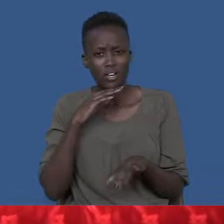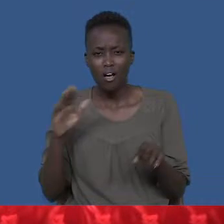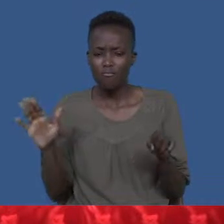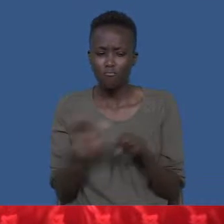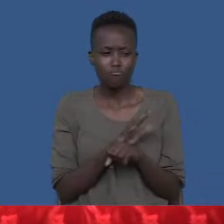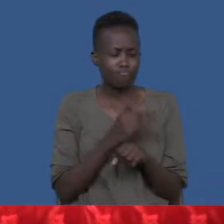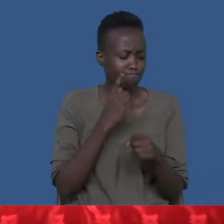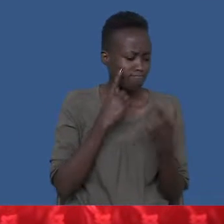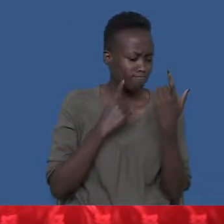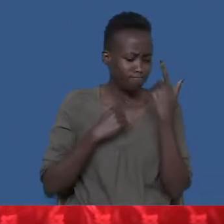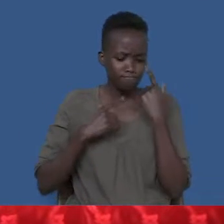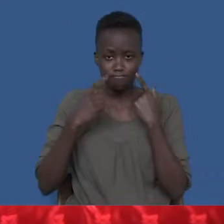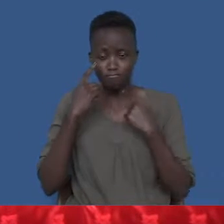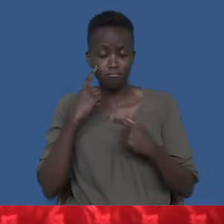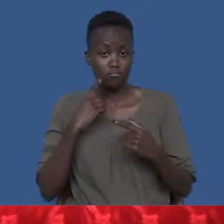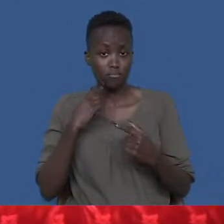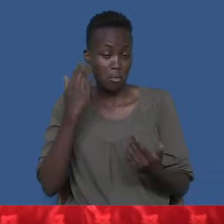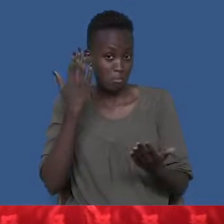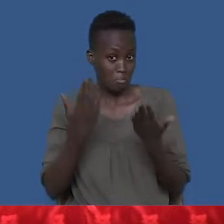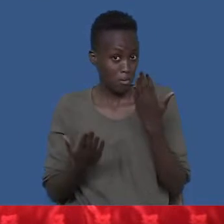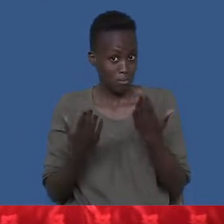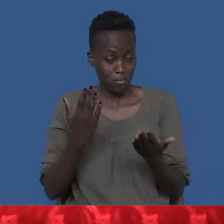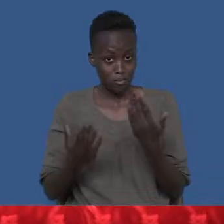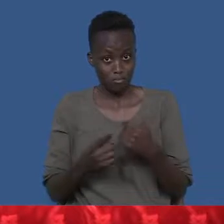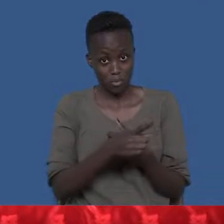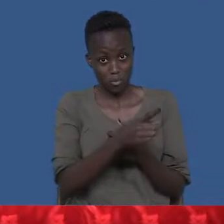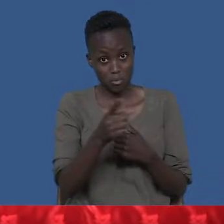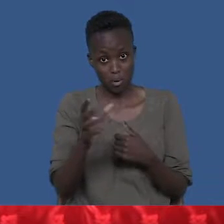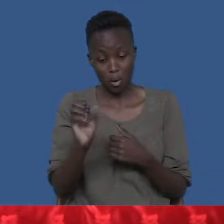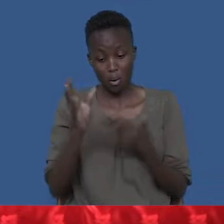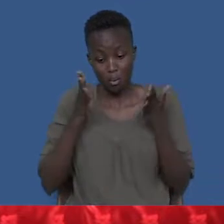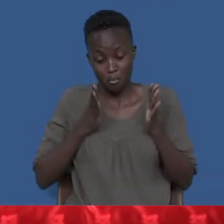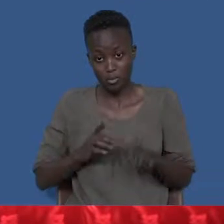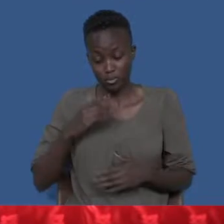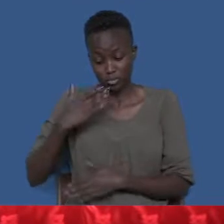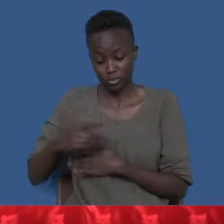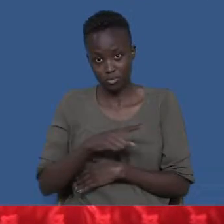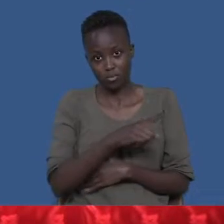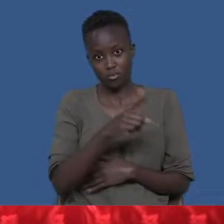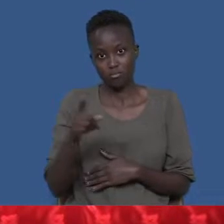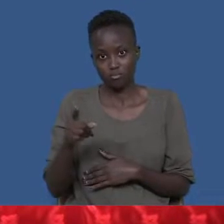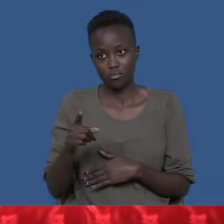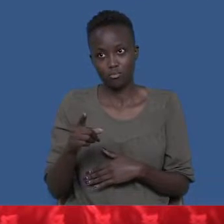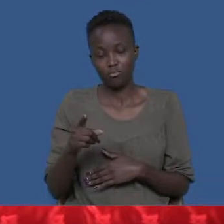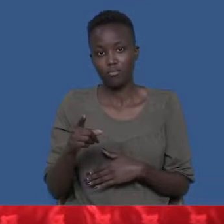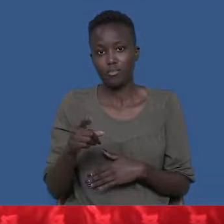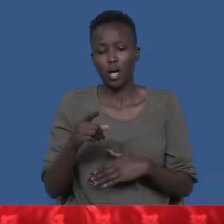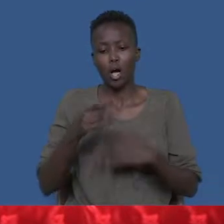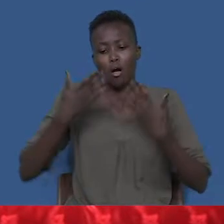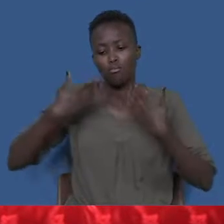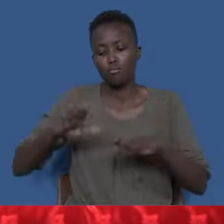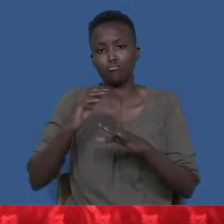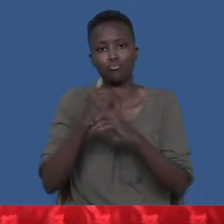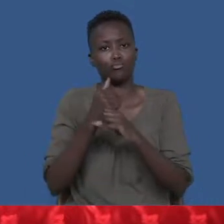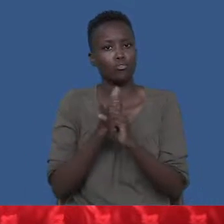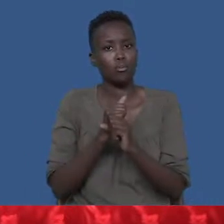grief. Maybe you or somebody close to you has lost their livelihood